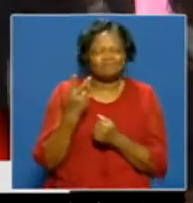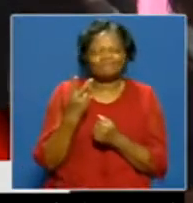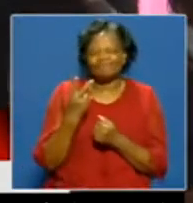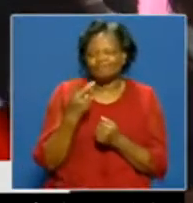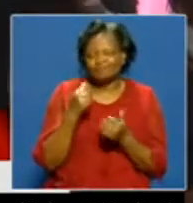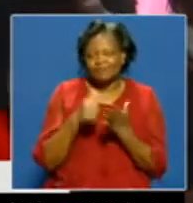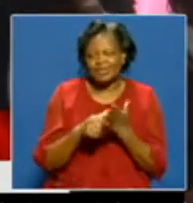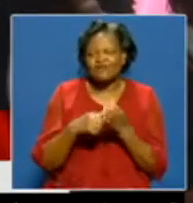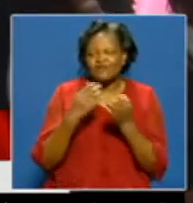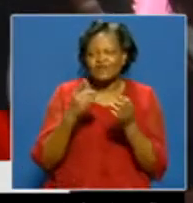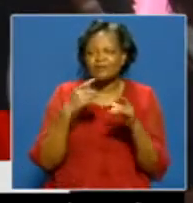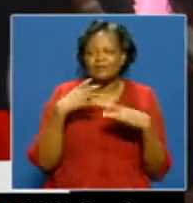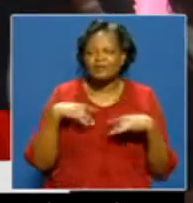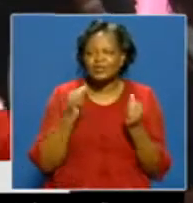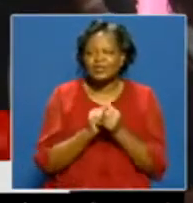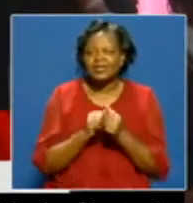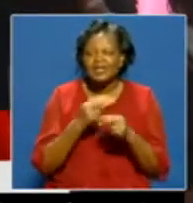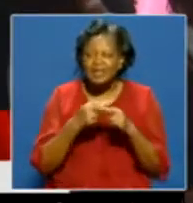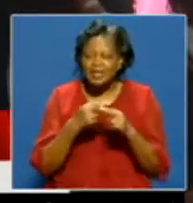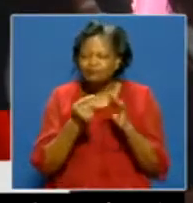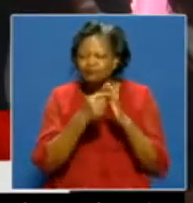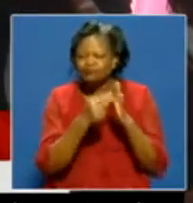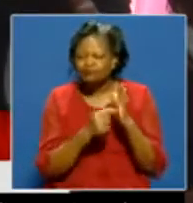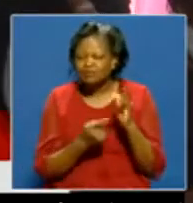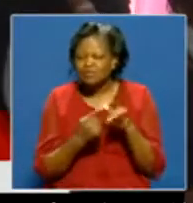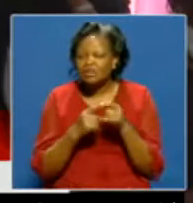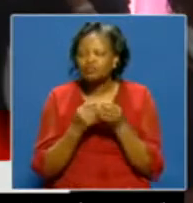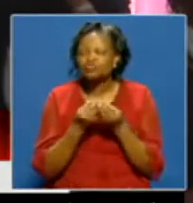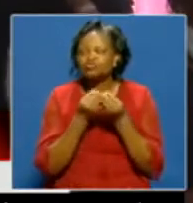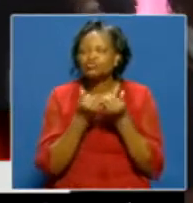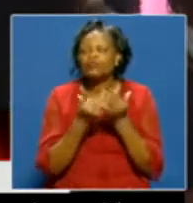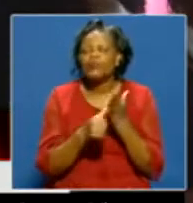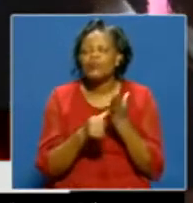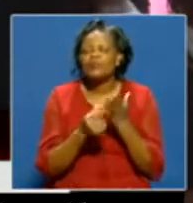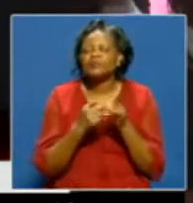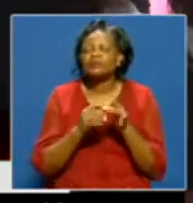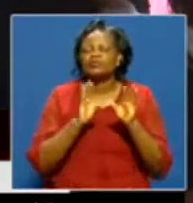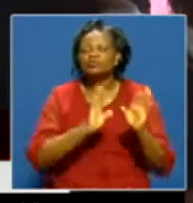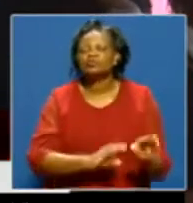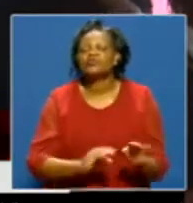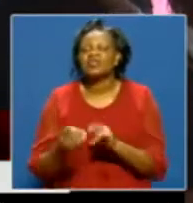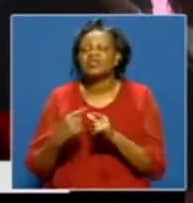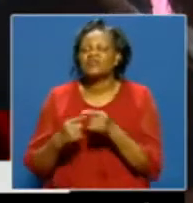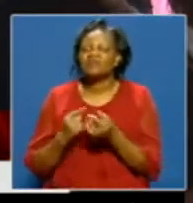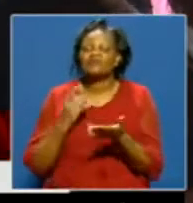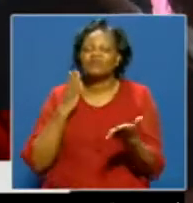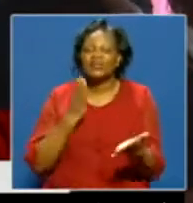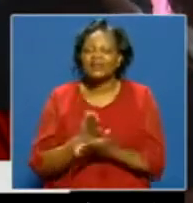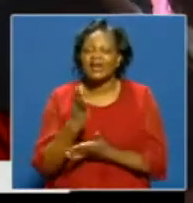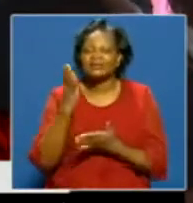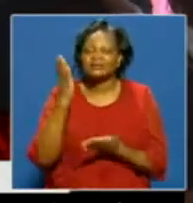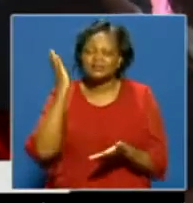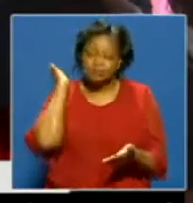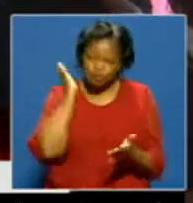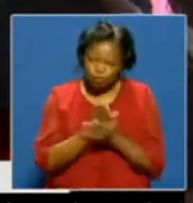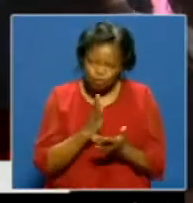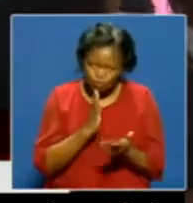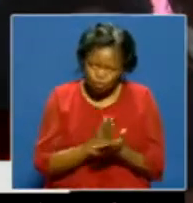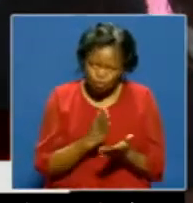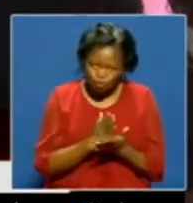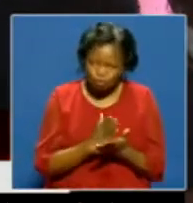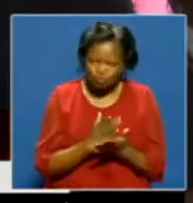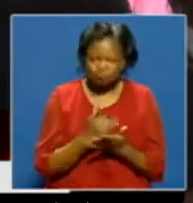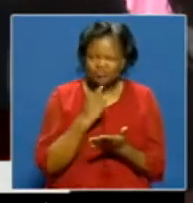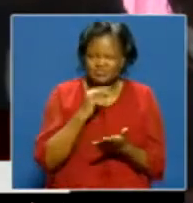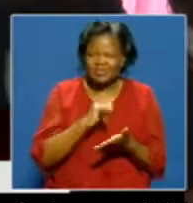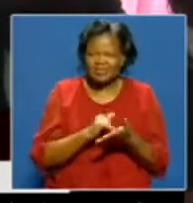watu kumi, we'll get their names and we can now be able to transfer to the others. Ili pawe na haki, na ukweli, na tusiseme kwamba